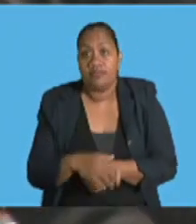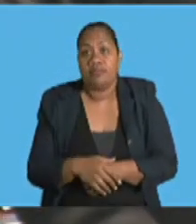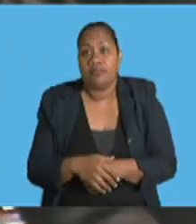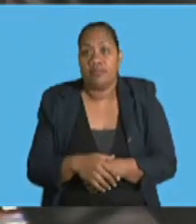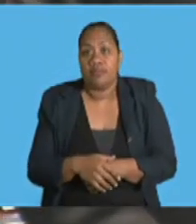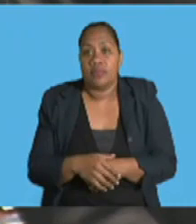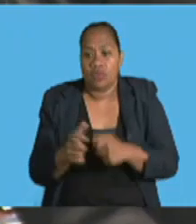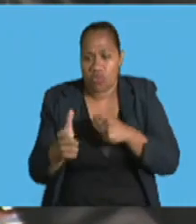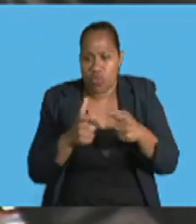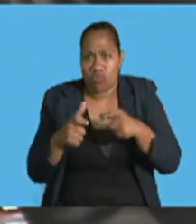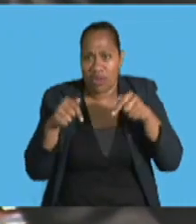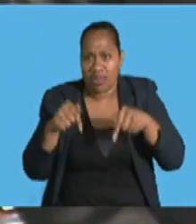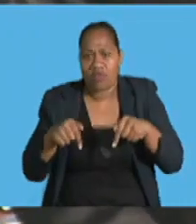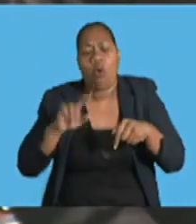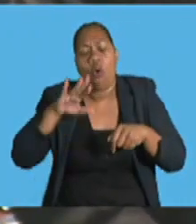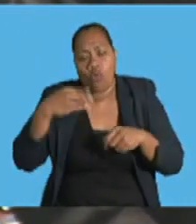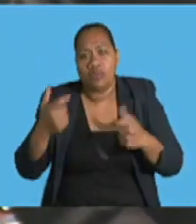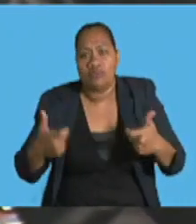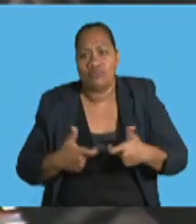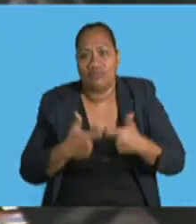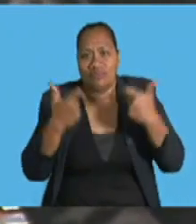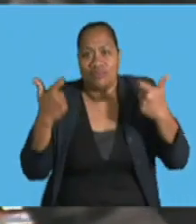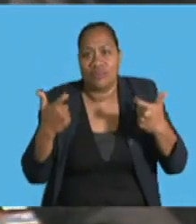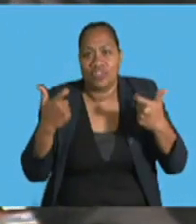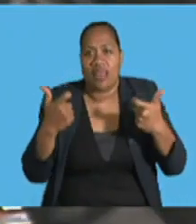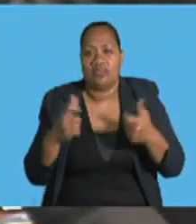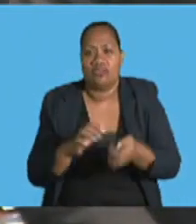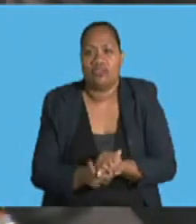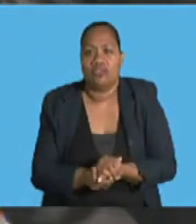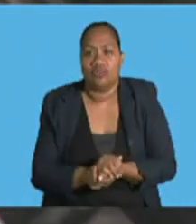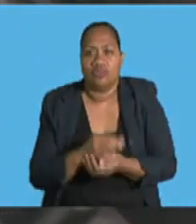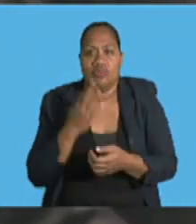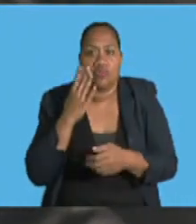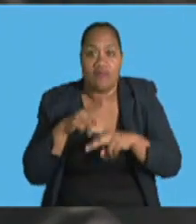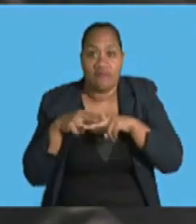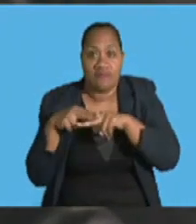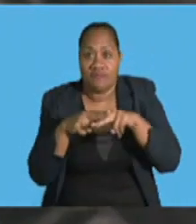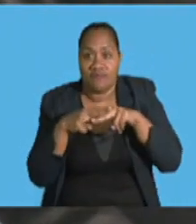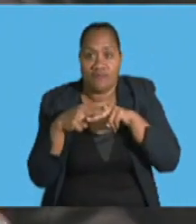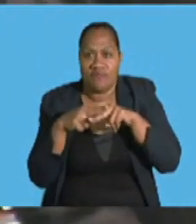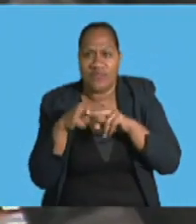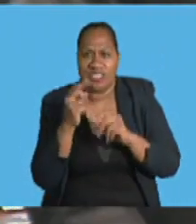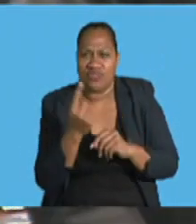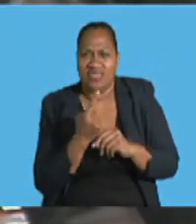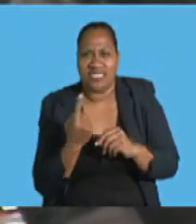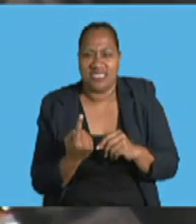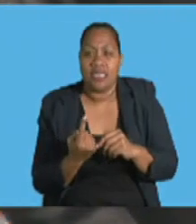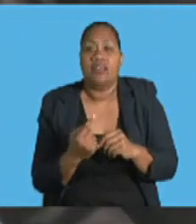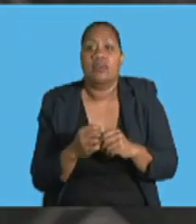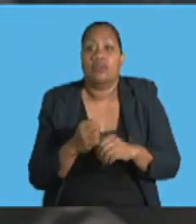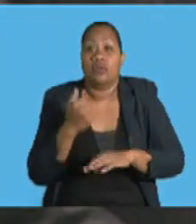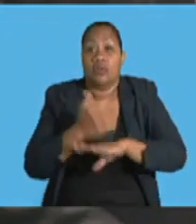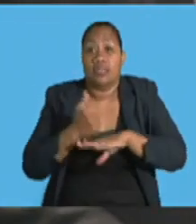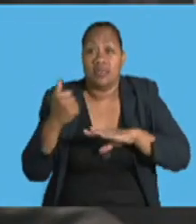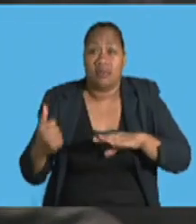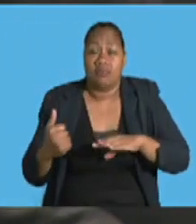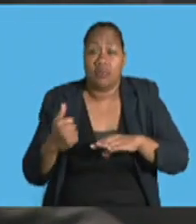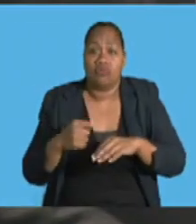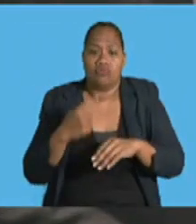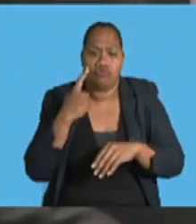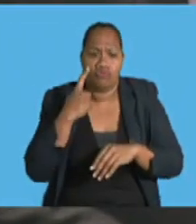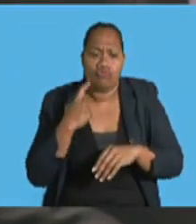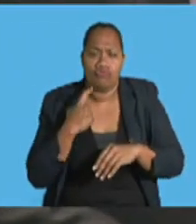one Fiji is confronting alone. In government's endeavor to fight against this cross-border